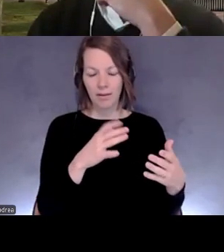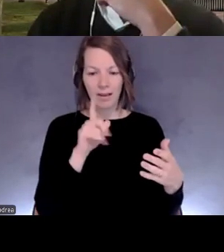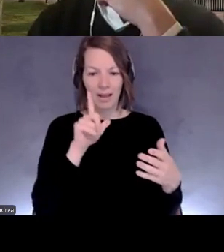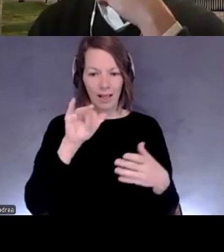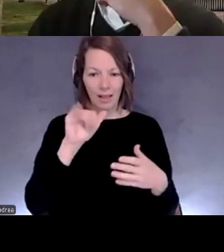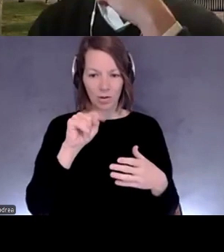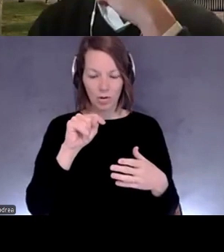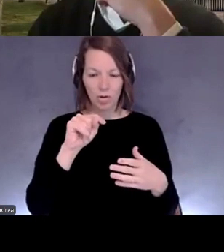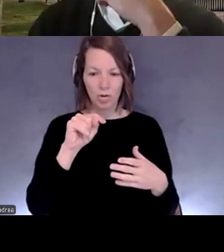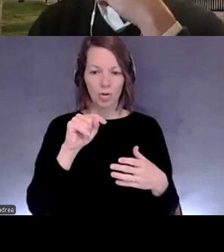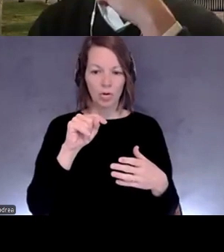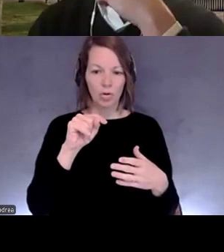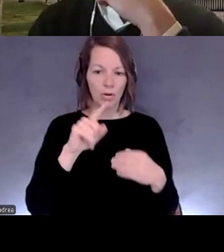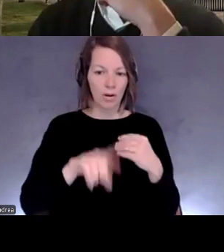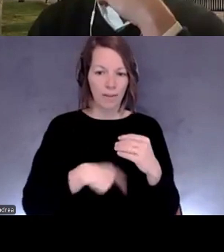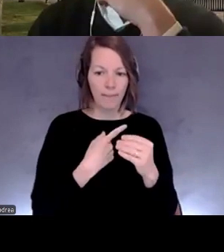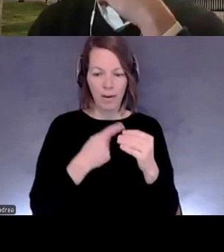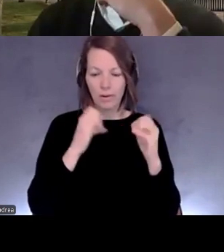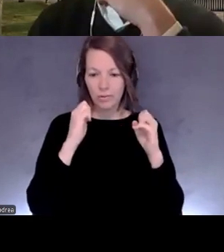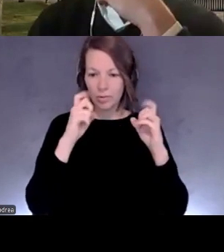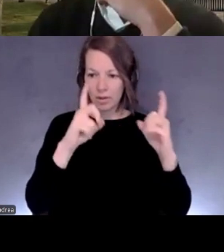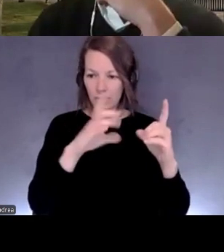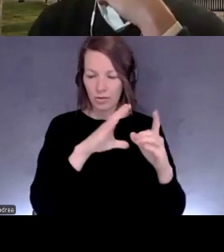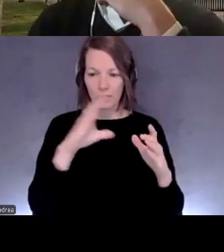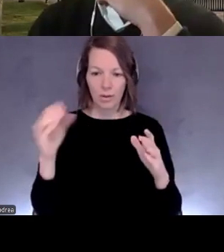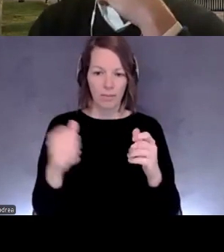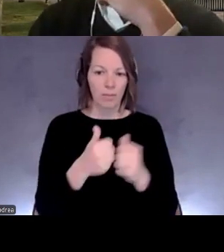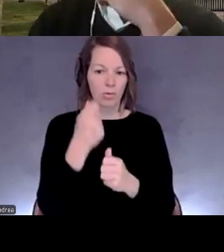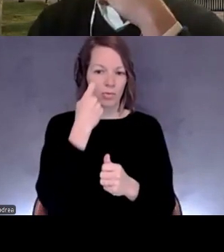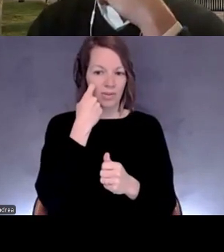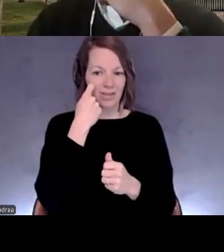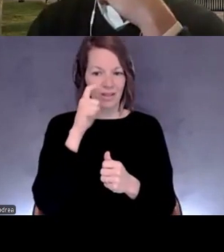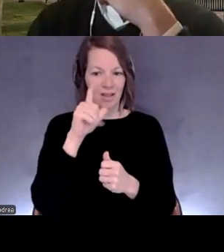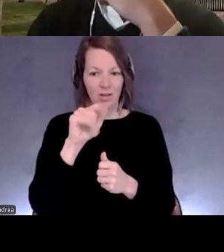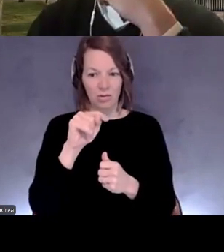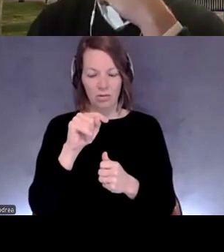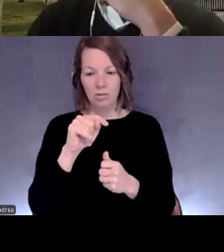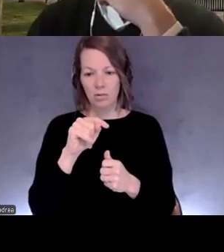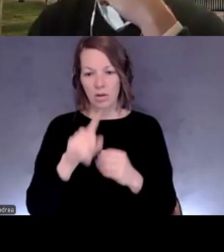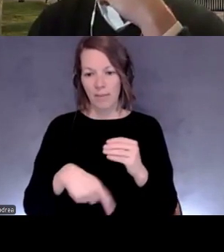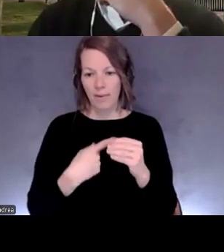literature about education and the most recent literature about education.